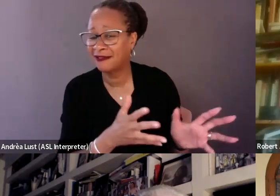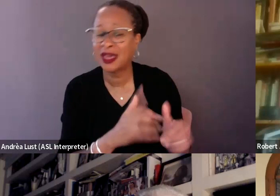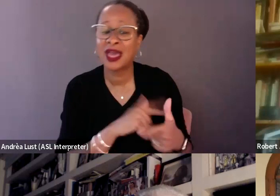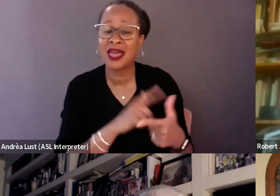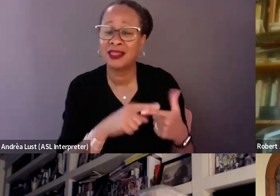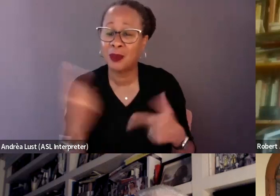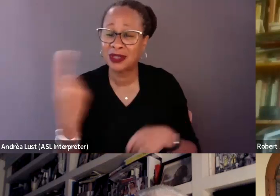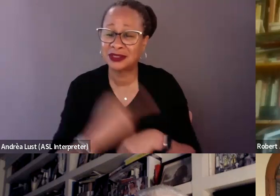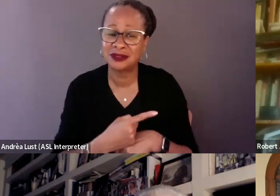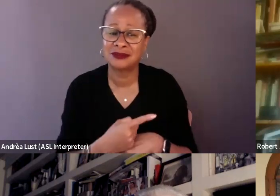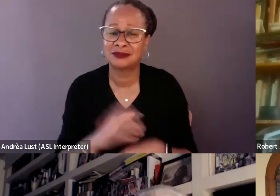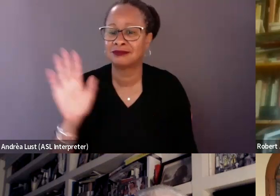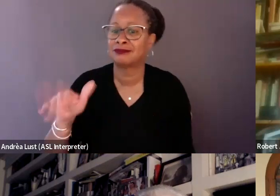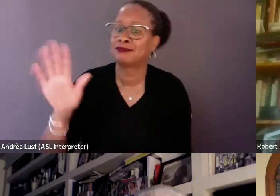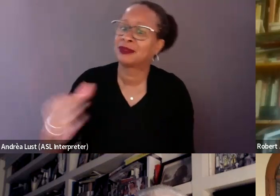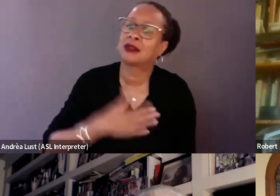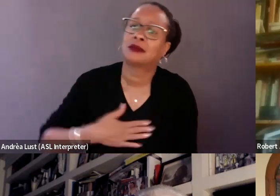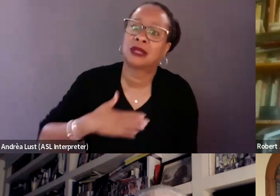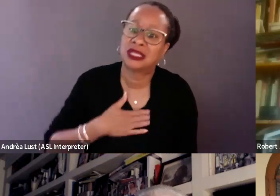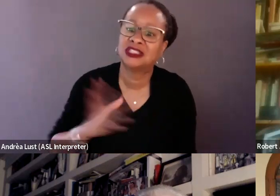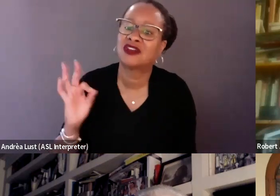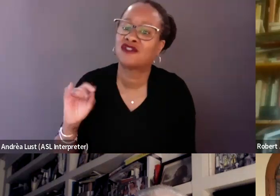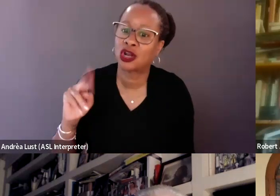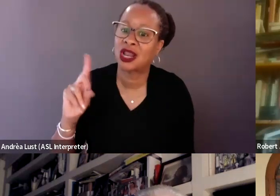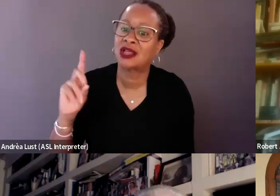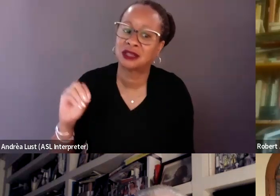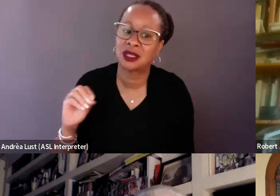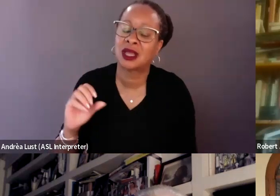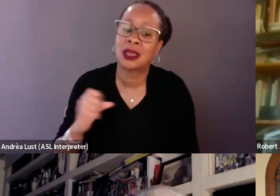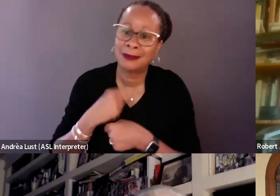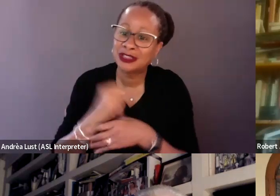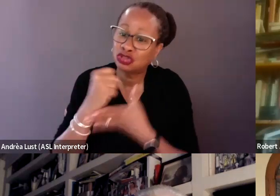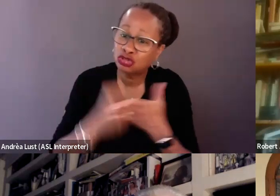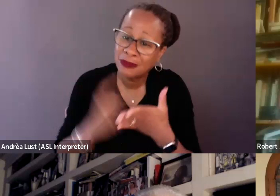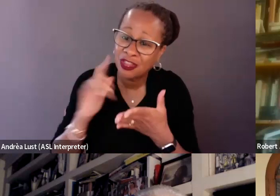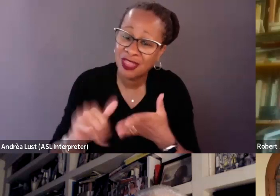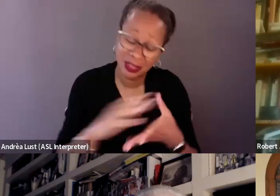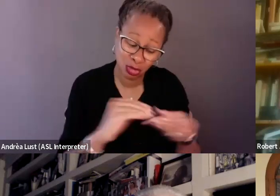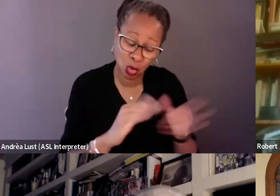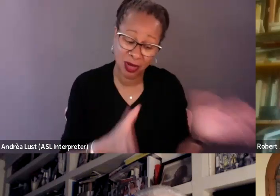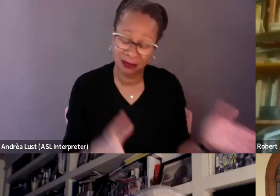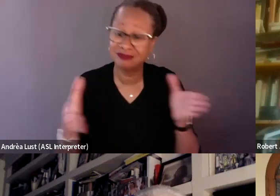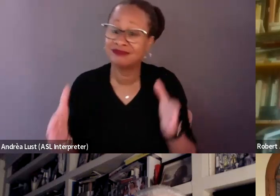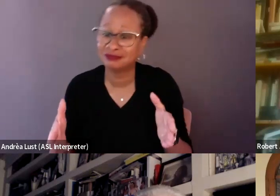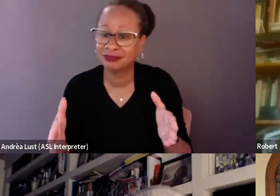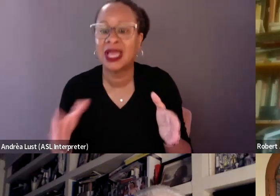day I say, please, Fernando, make a script. And he do it.